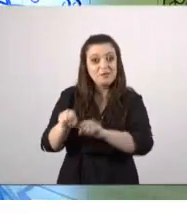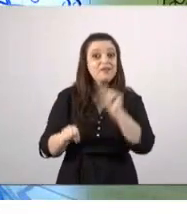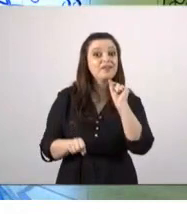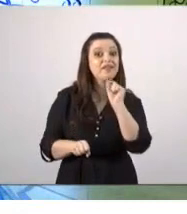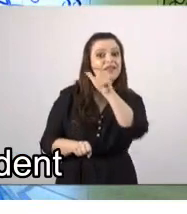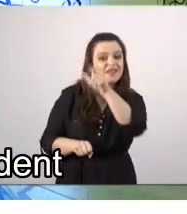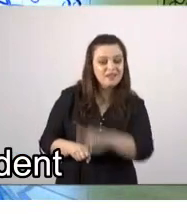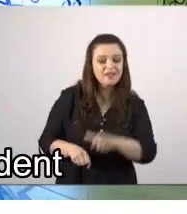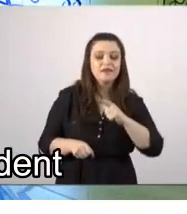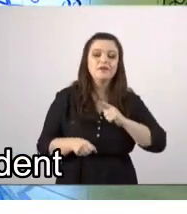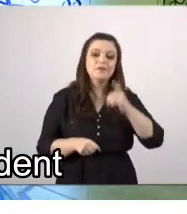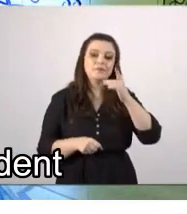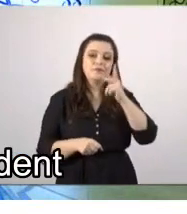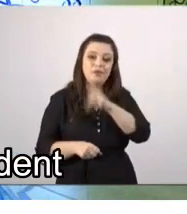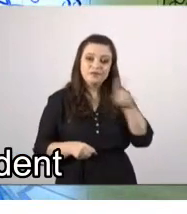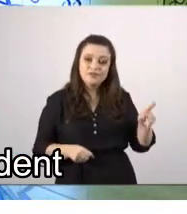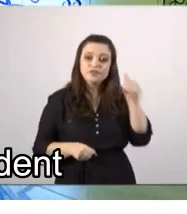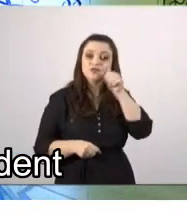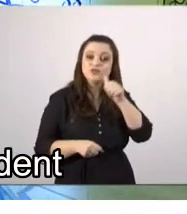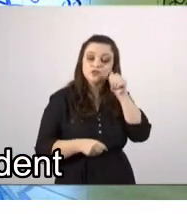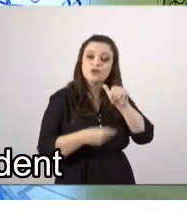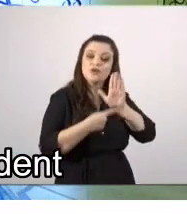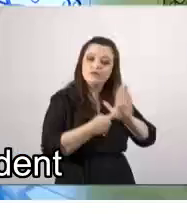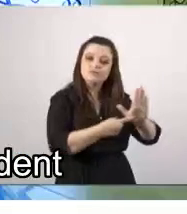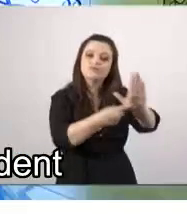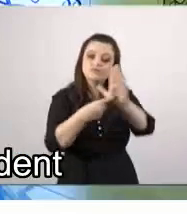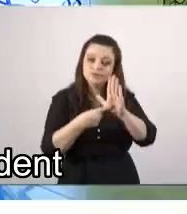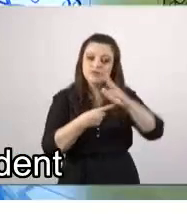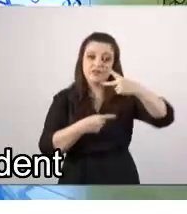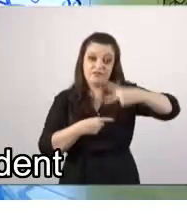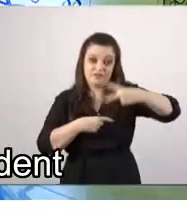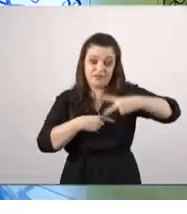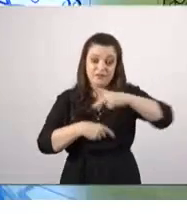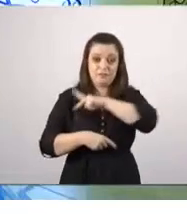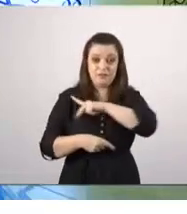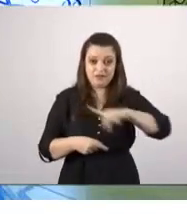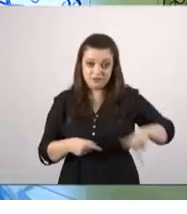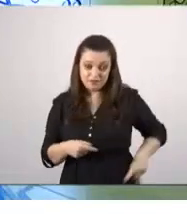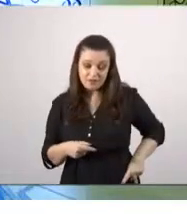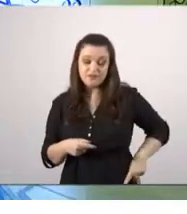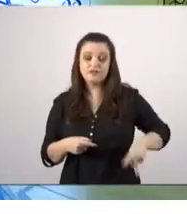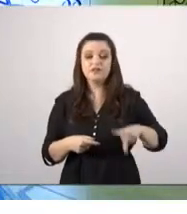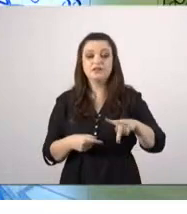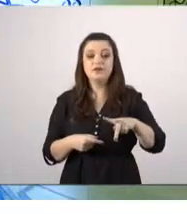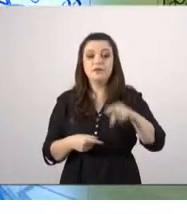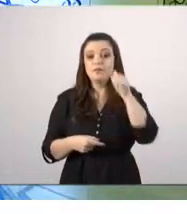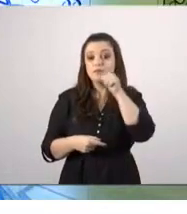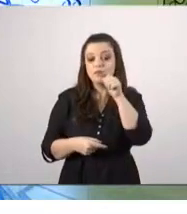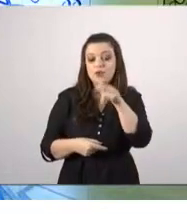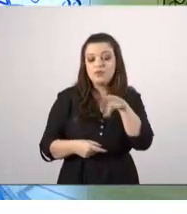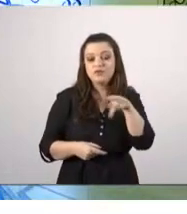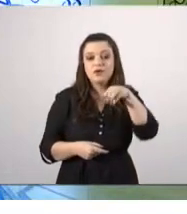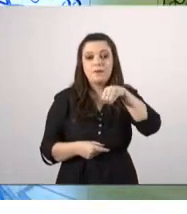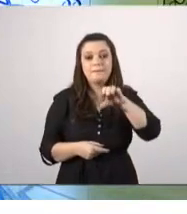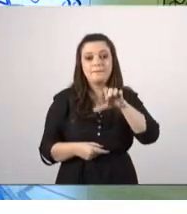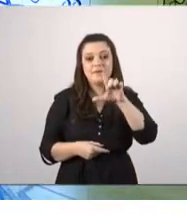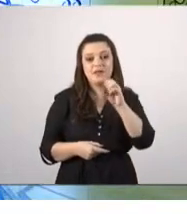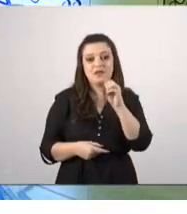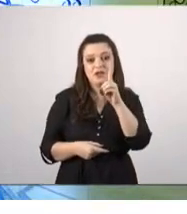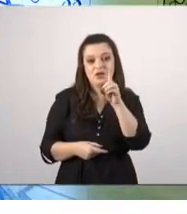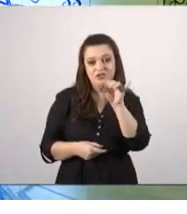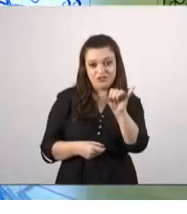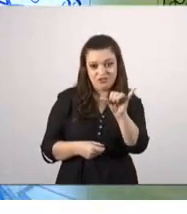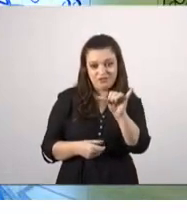Science Degree, ouviremos agora a Senior Vice President and Provost da Kent State University, Melody